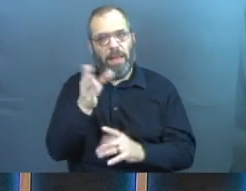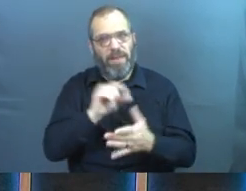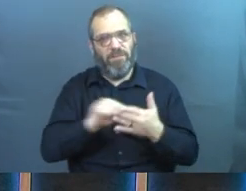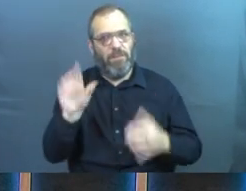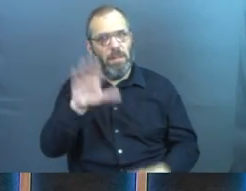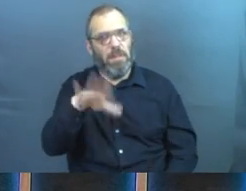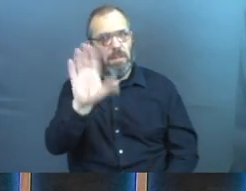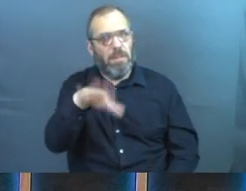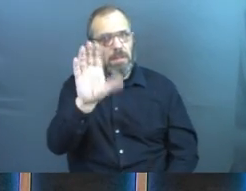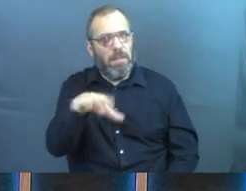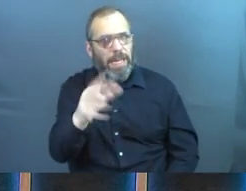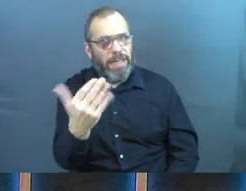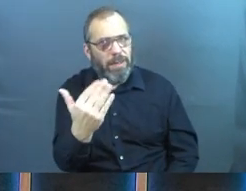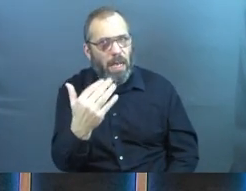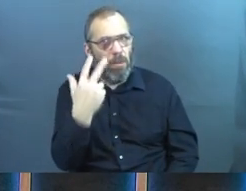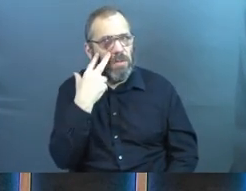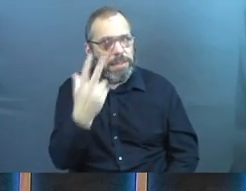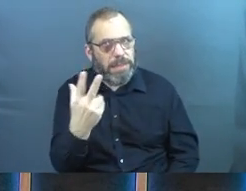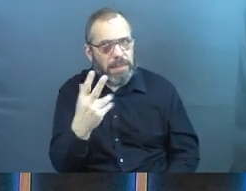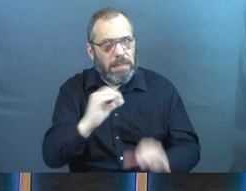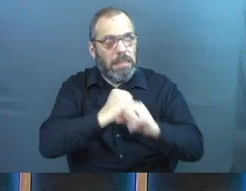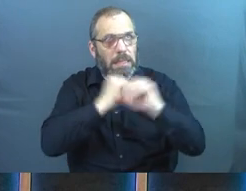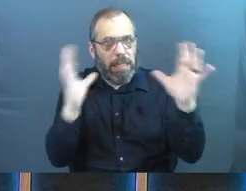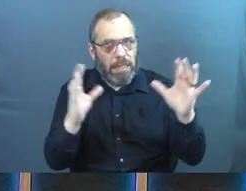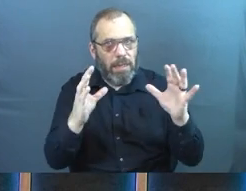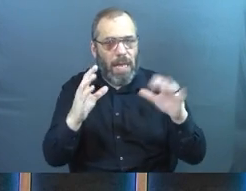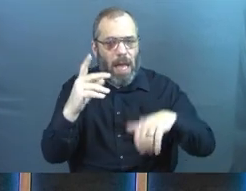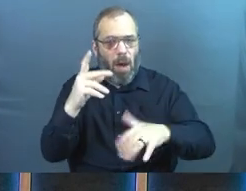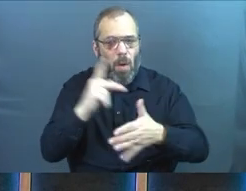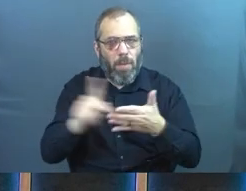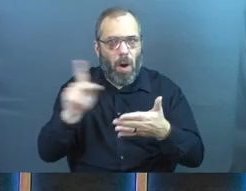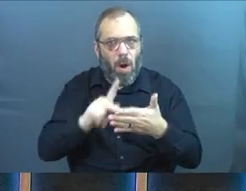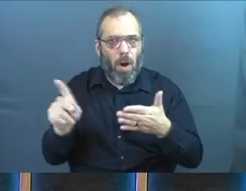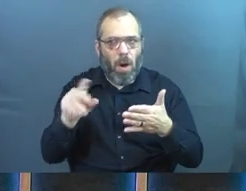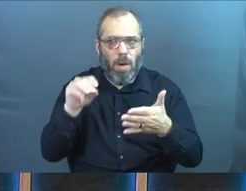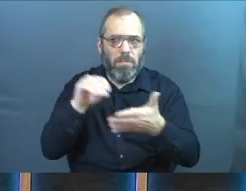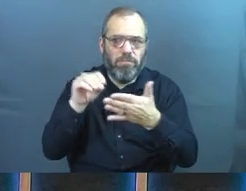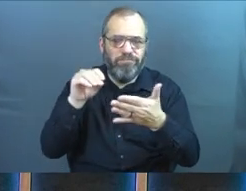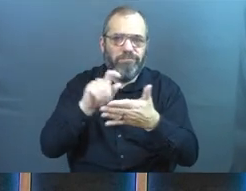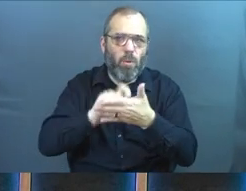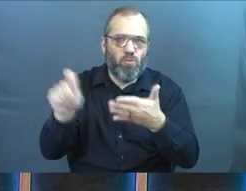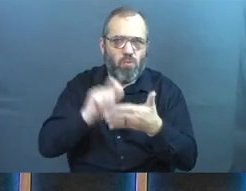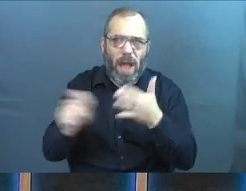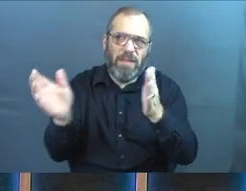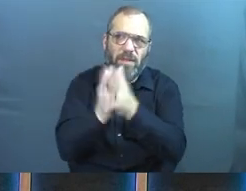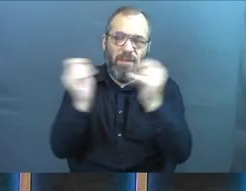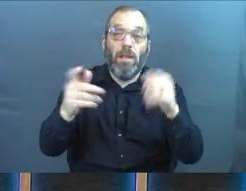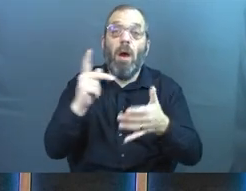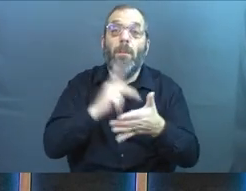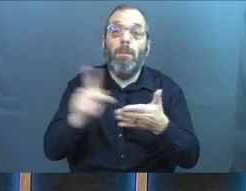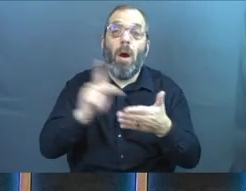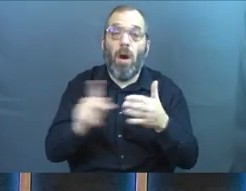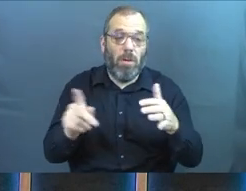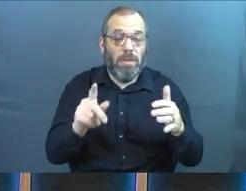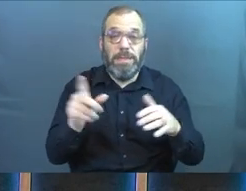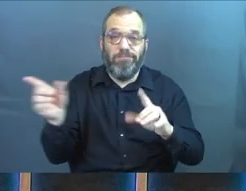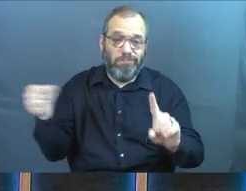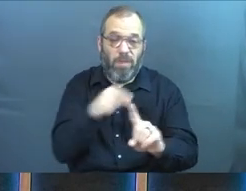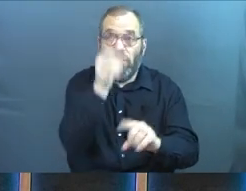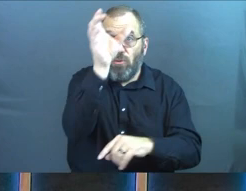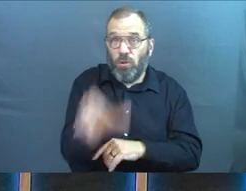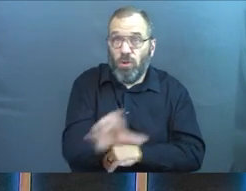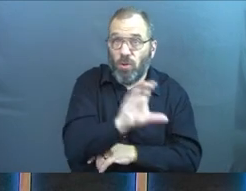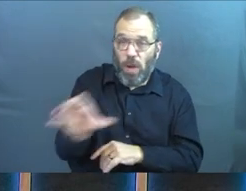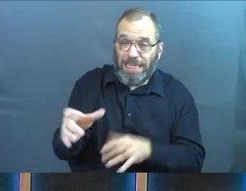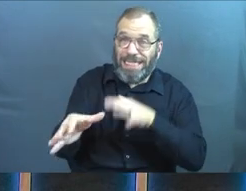I really want you to see how Paul sees the victory of Jesus on the cross. What Paul's doing is later on, he's coming back to the cross, and